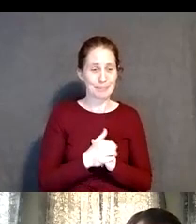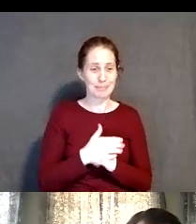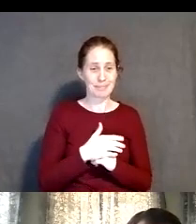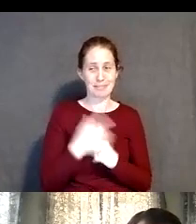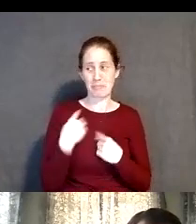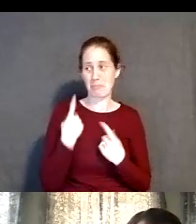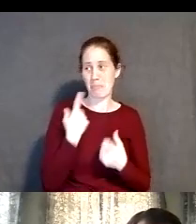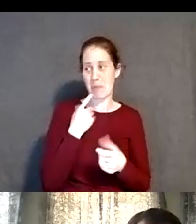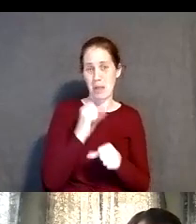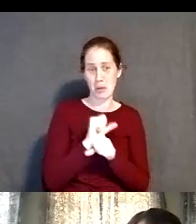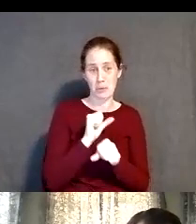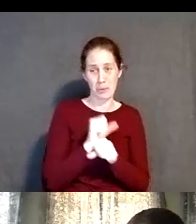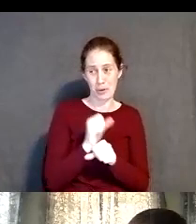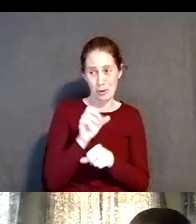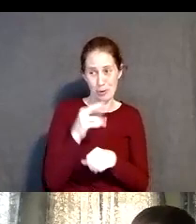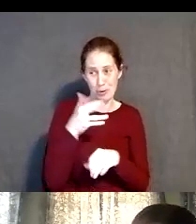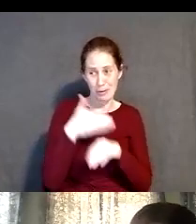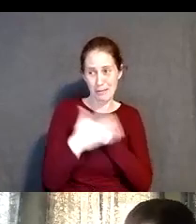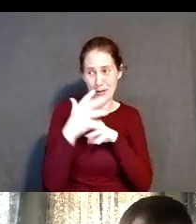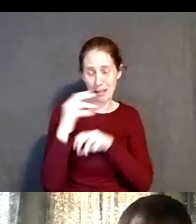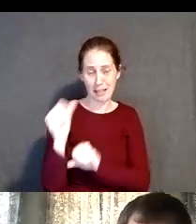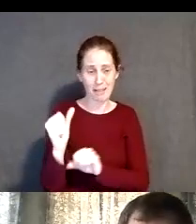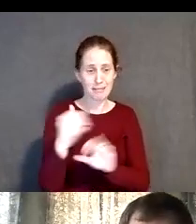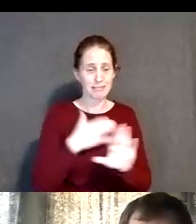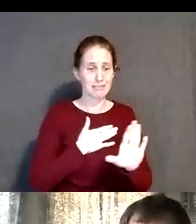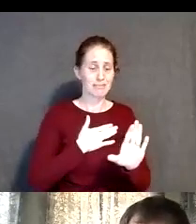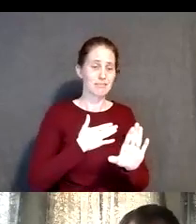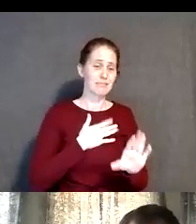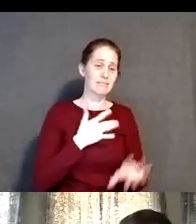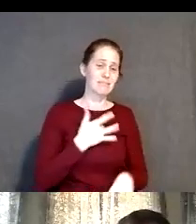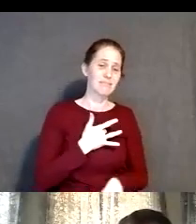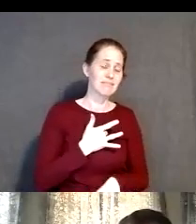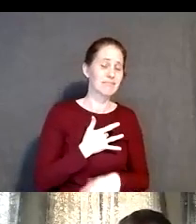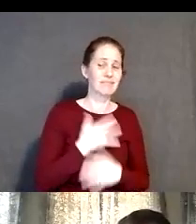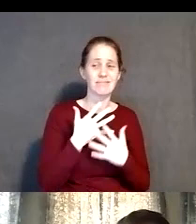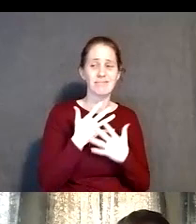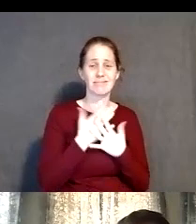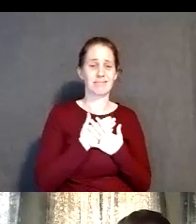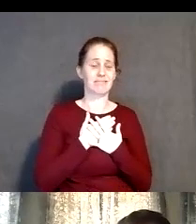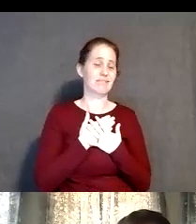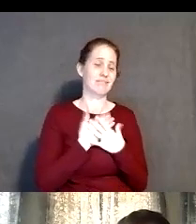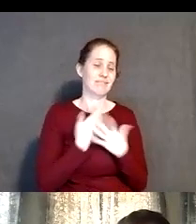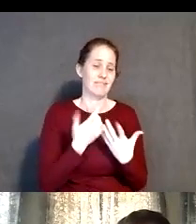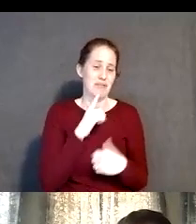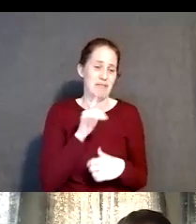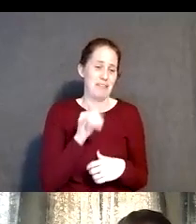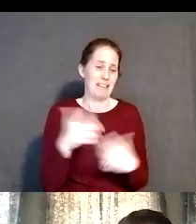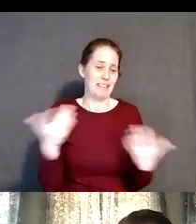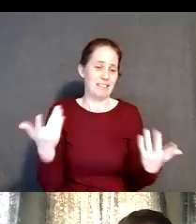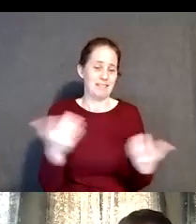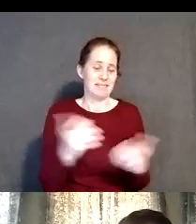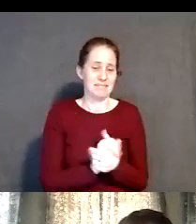work, really, or after I left. So, I mean, it just means a lot to me. And I mean, I really